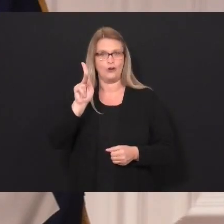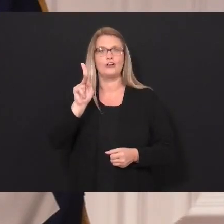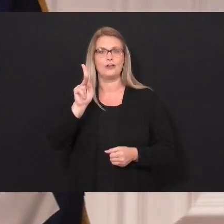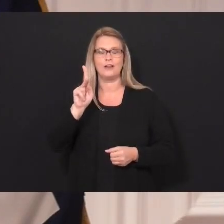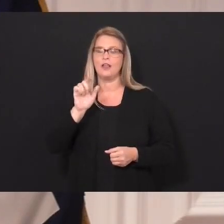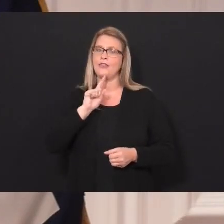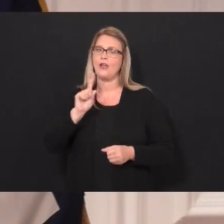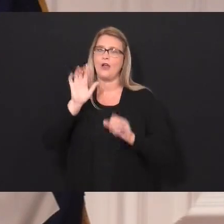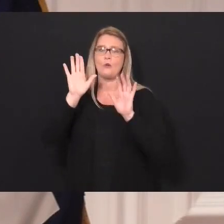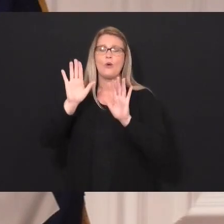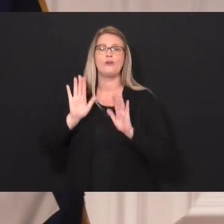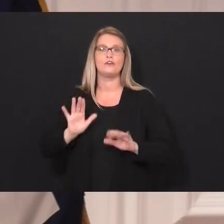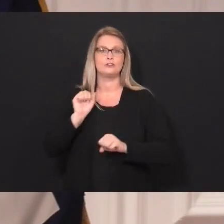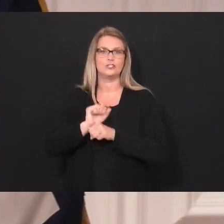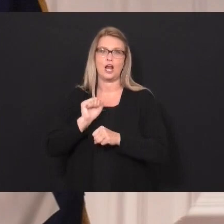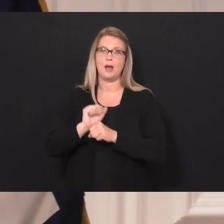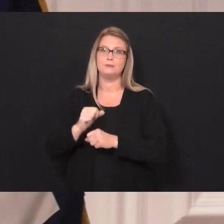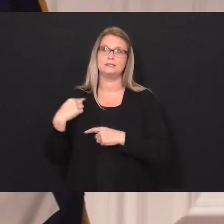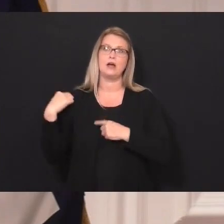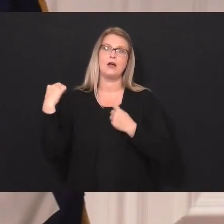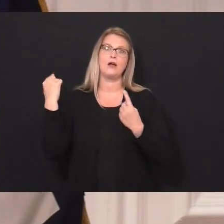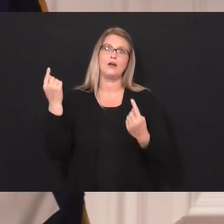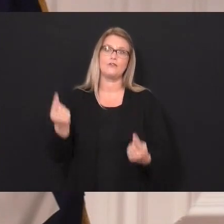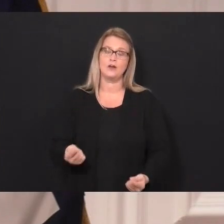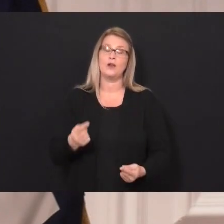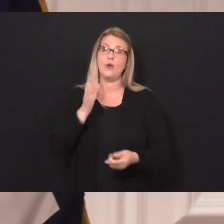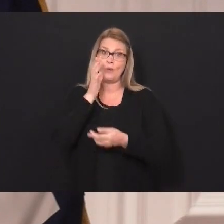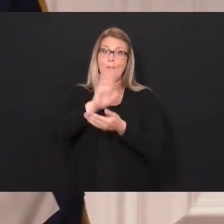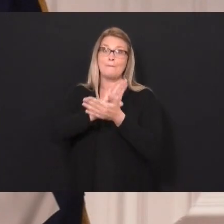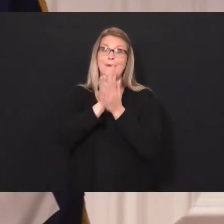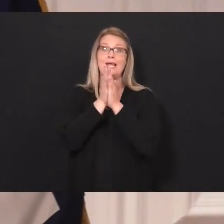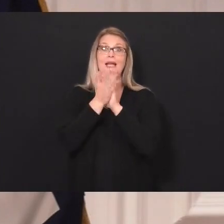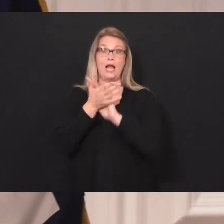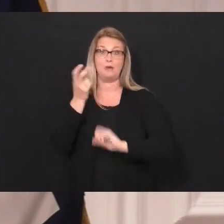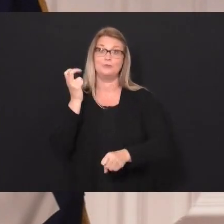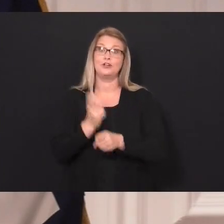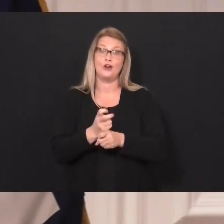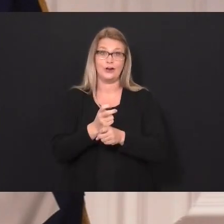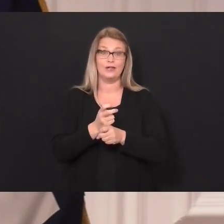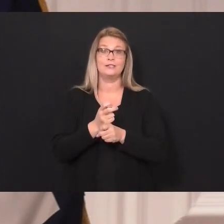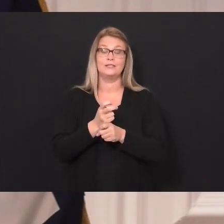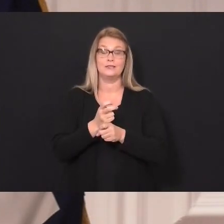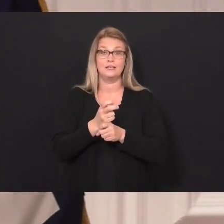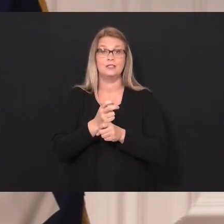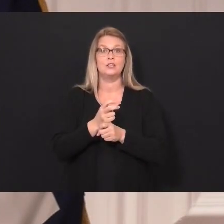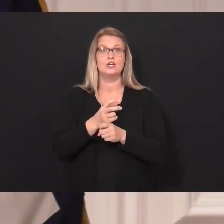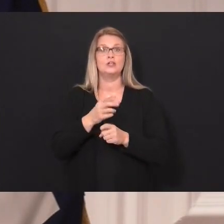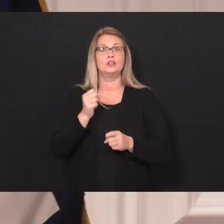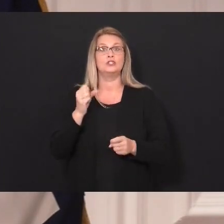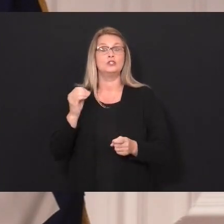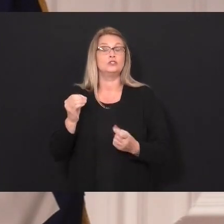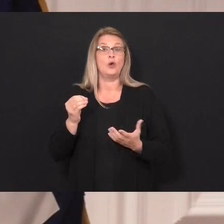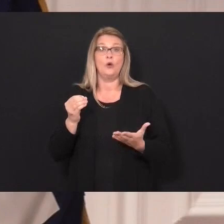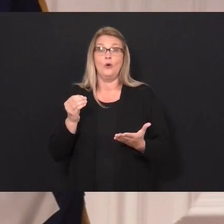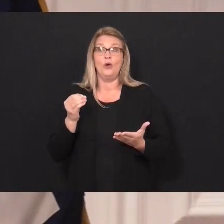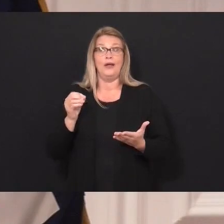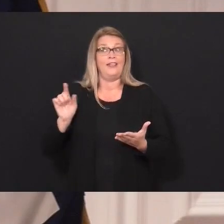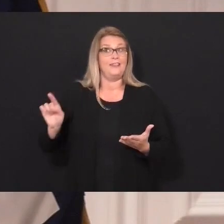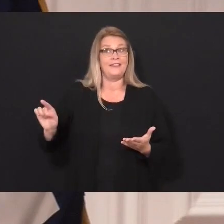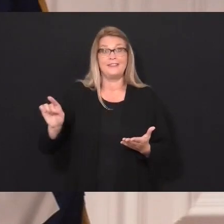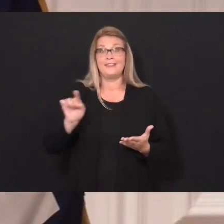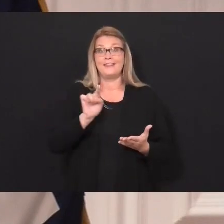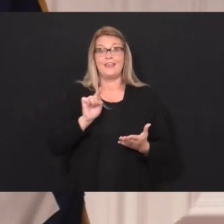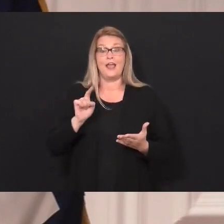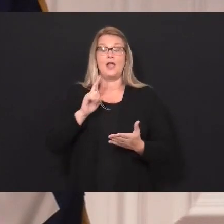incredible job thus far, and it's just going to get tougher and tougher. So think about them in every way, and we